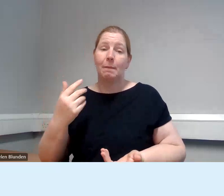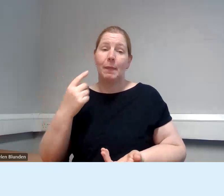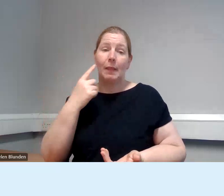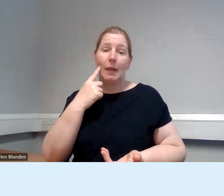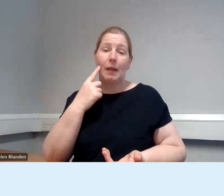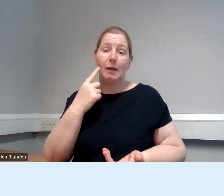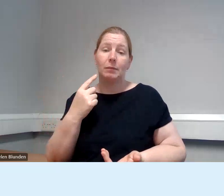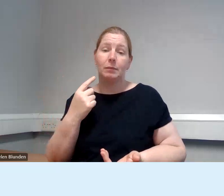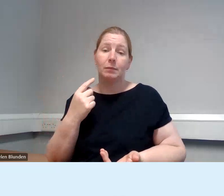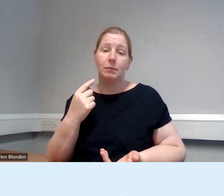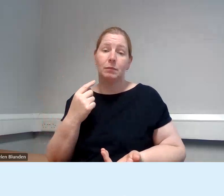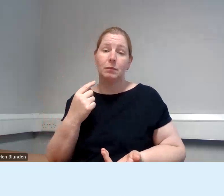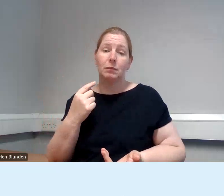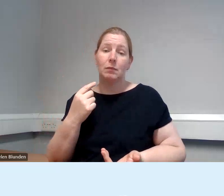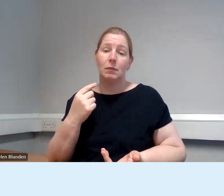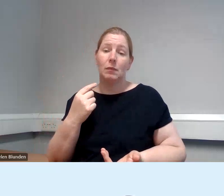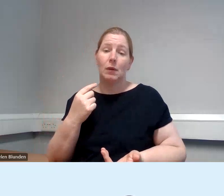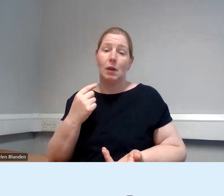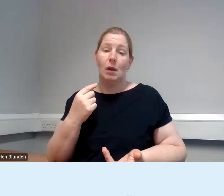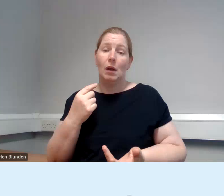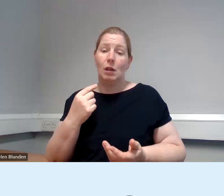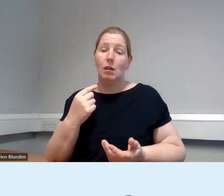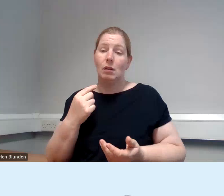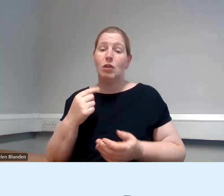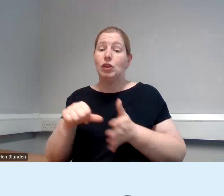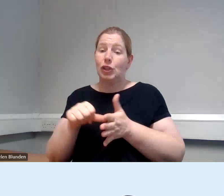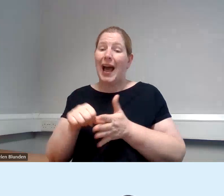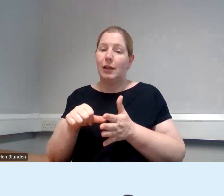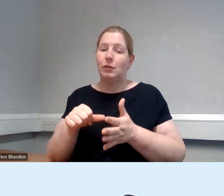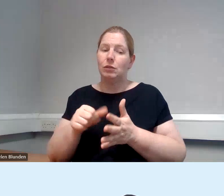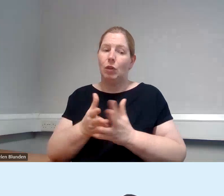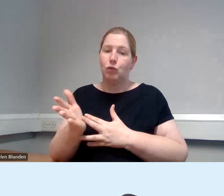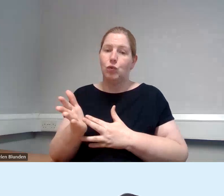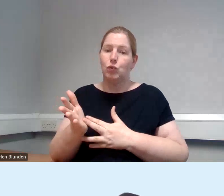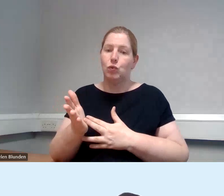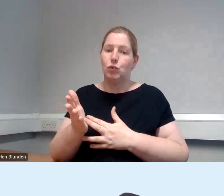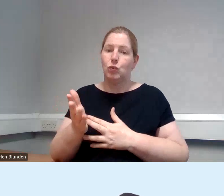the challenge comes from clinical teams and the risk that's